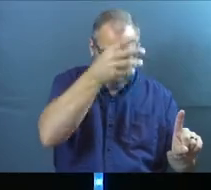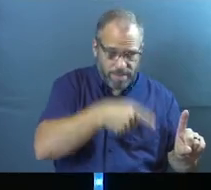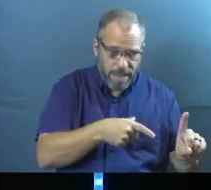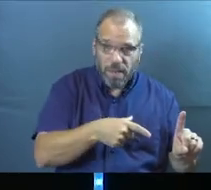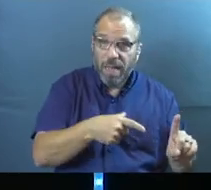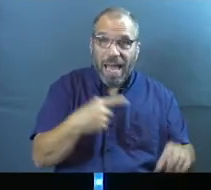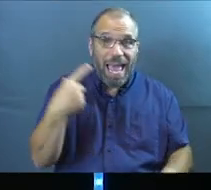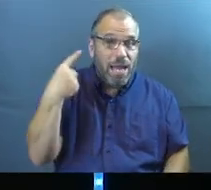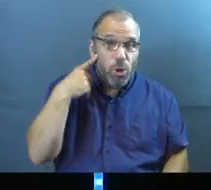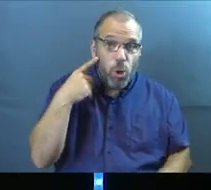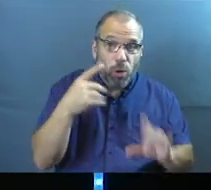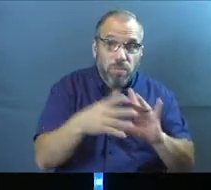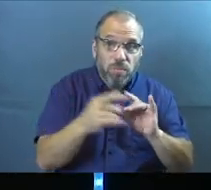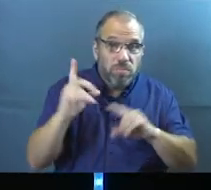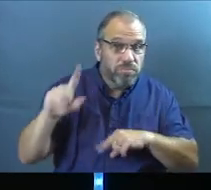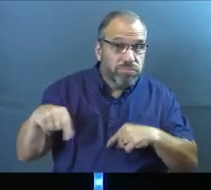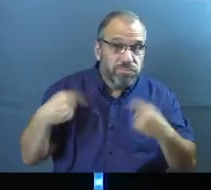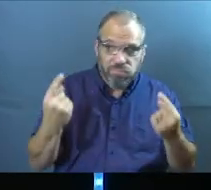and I never heard from the guy.